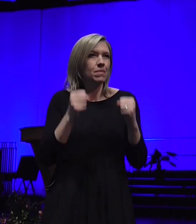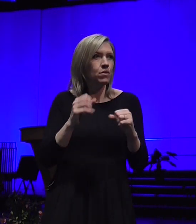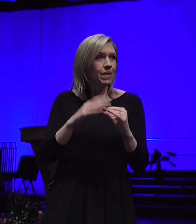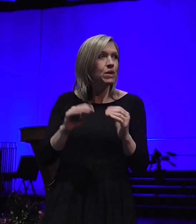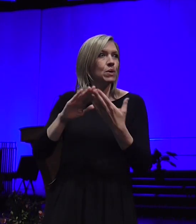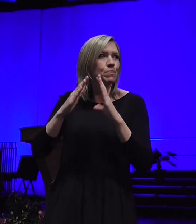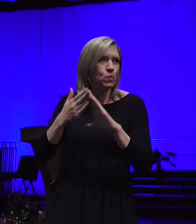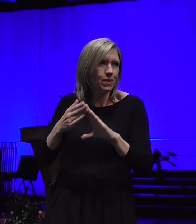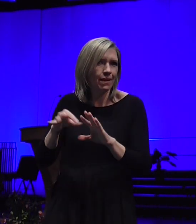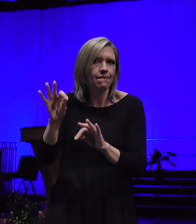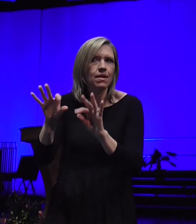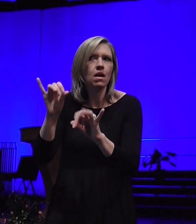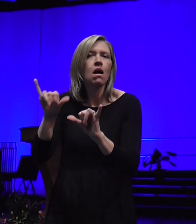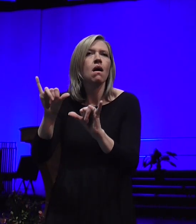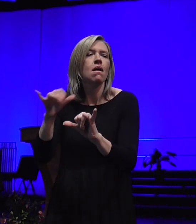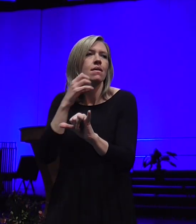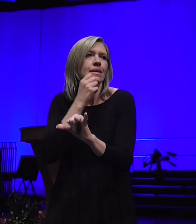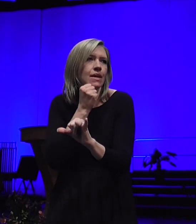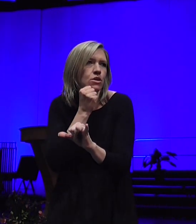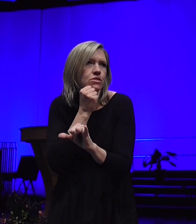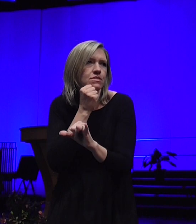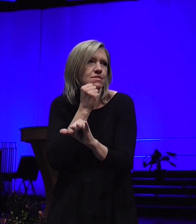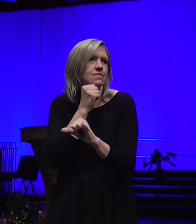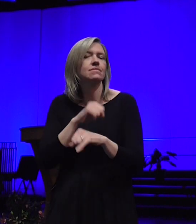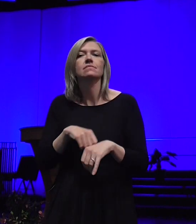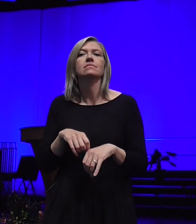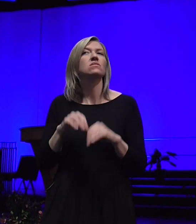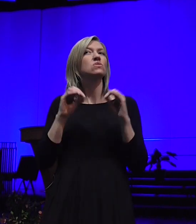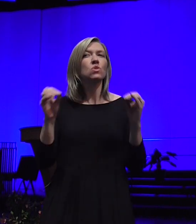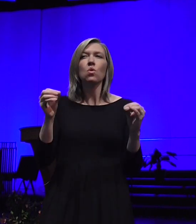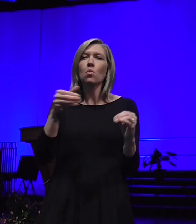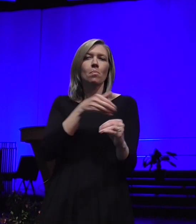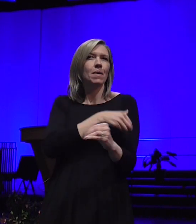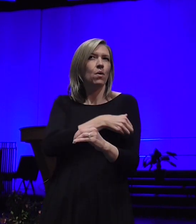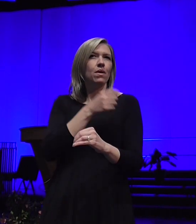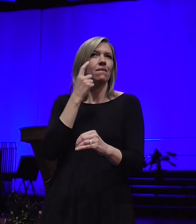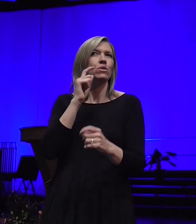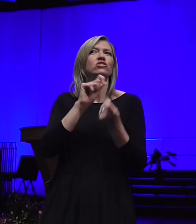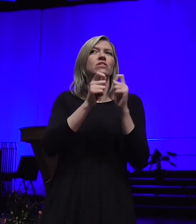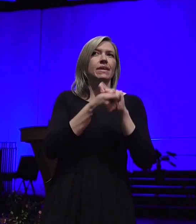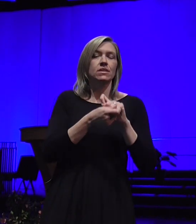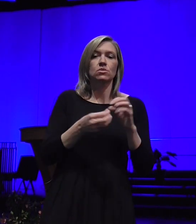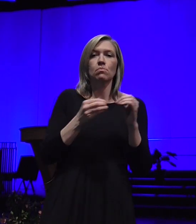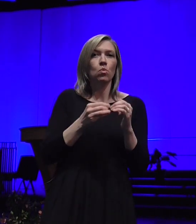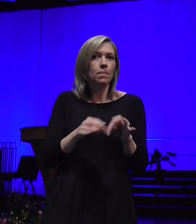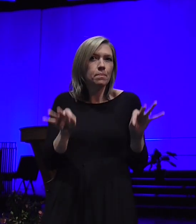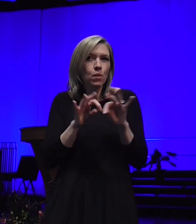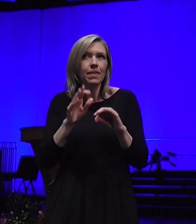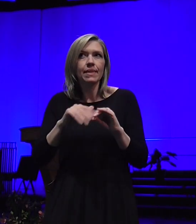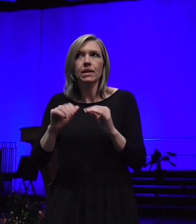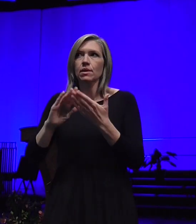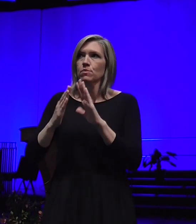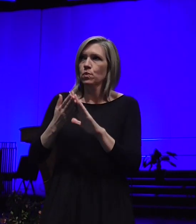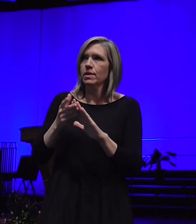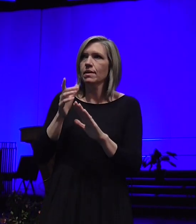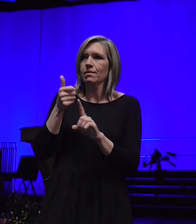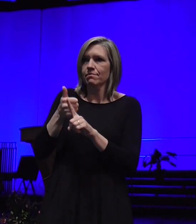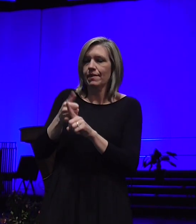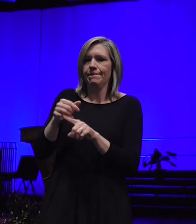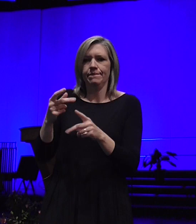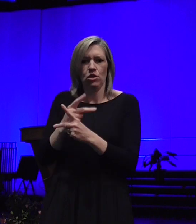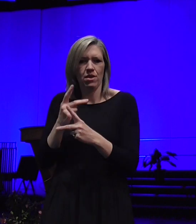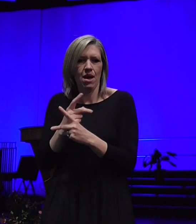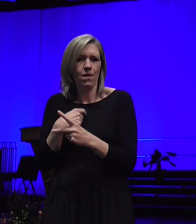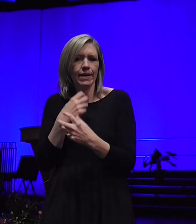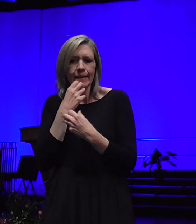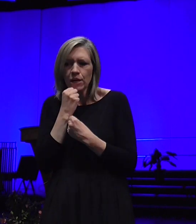about. No power for change greater than a community that discovers what it cares about. We care